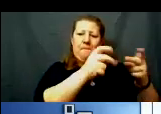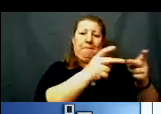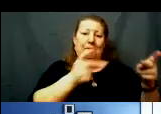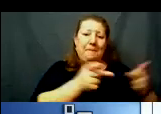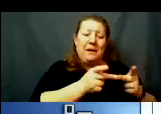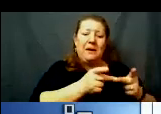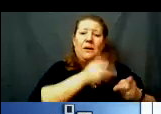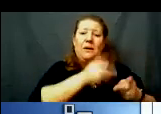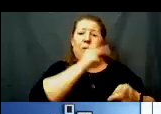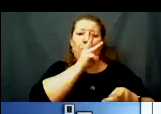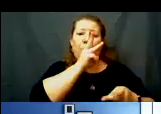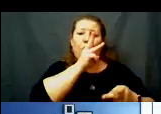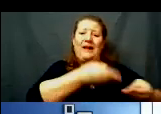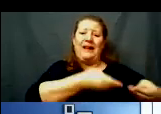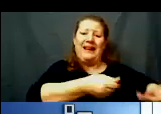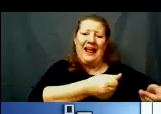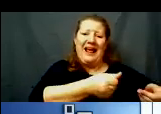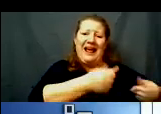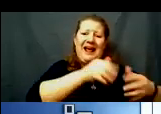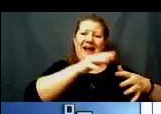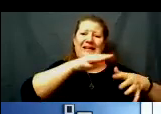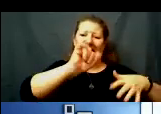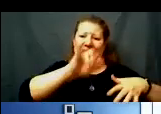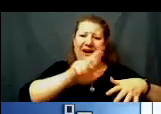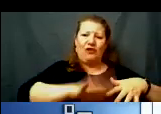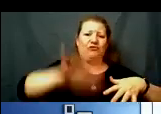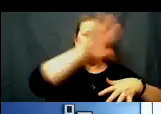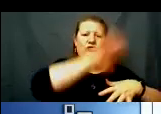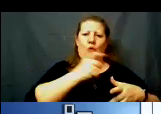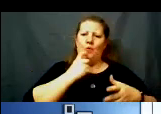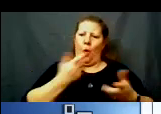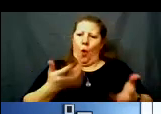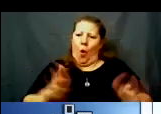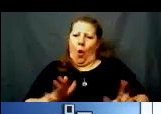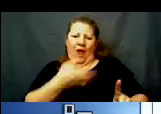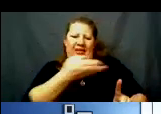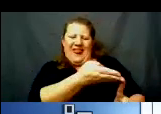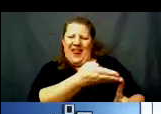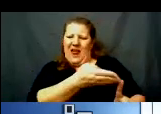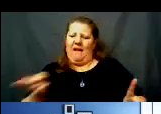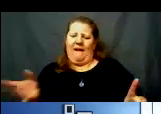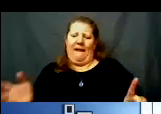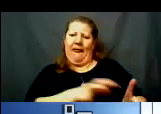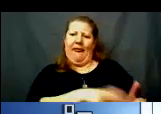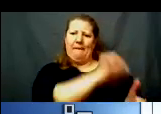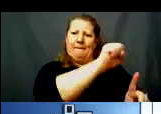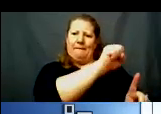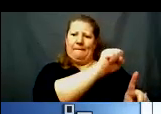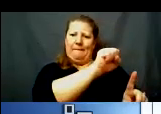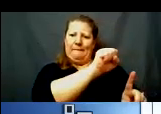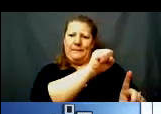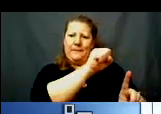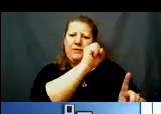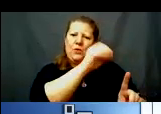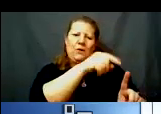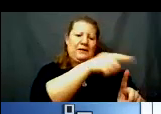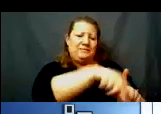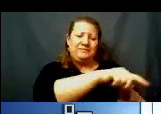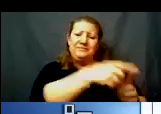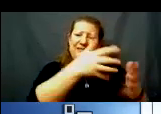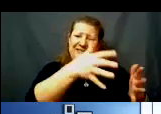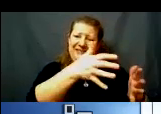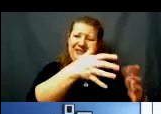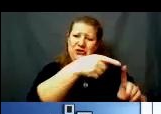aerial spaces lived in by one or more other societies, really already derive their basis for their economy,